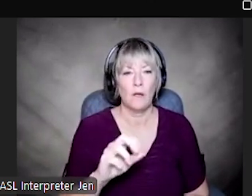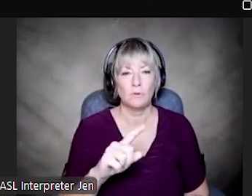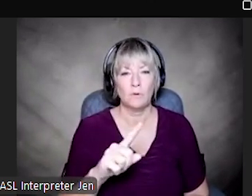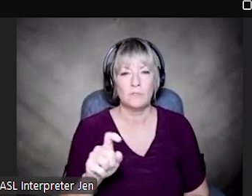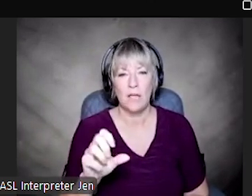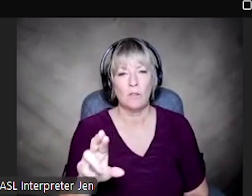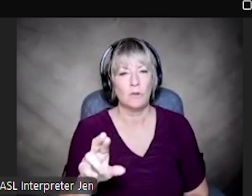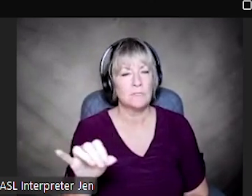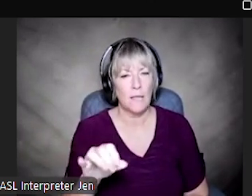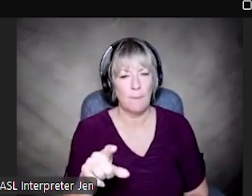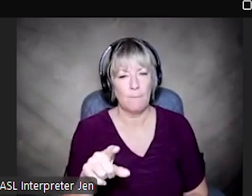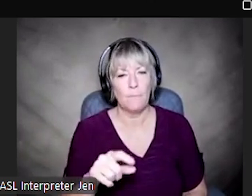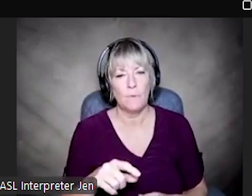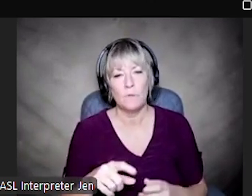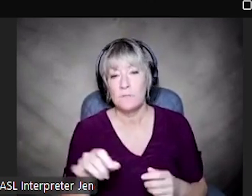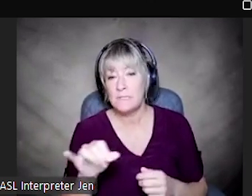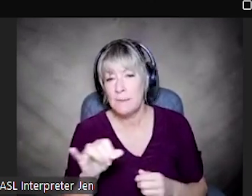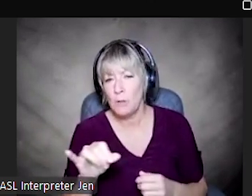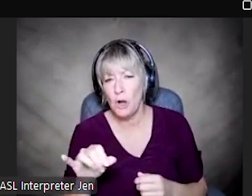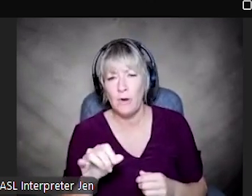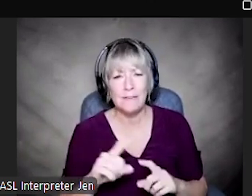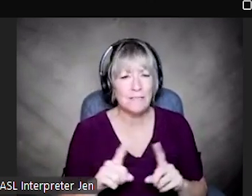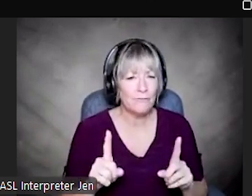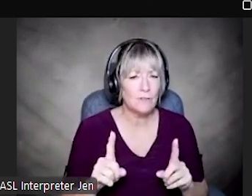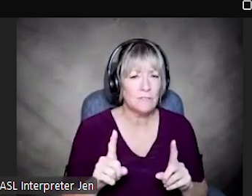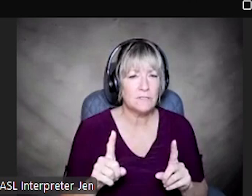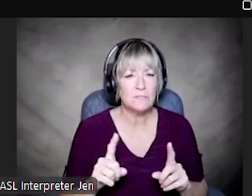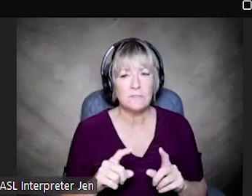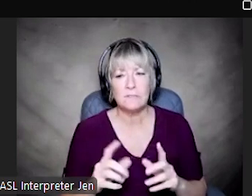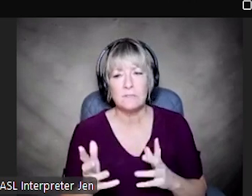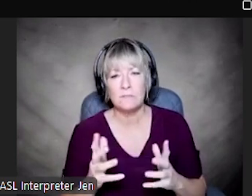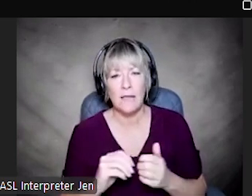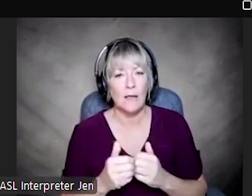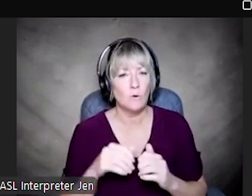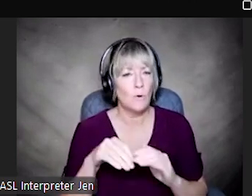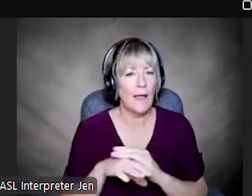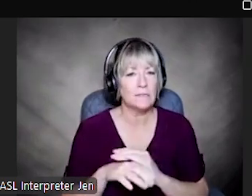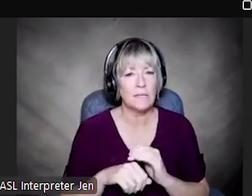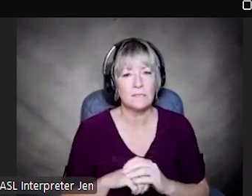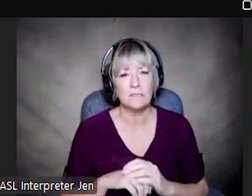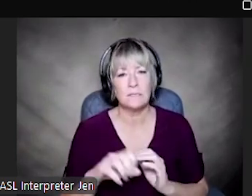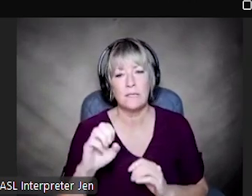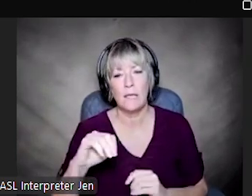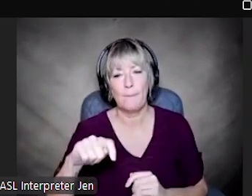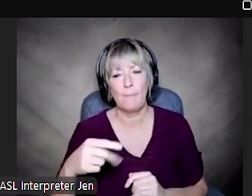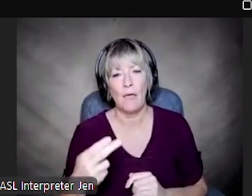Same question, but similarities or differences for how to access the impact model?